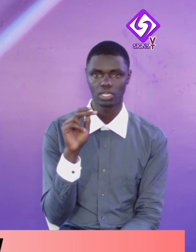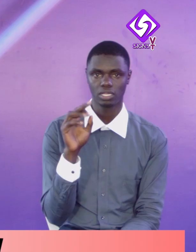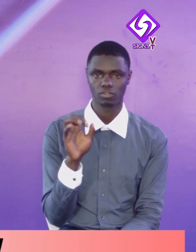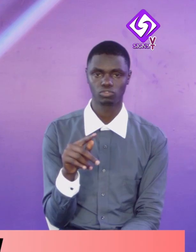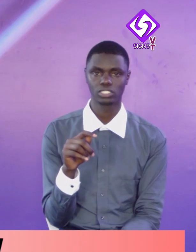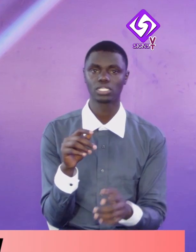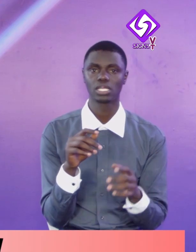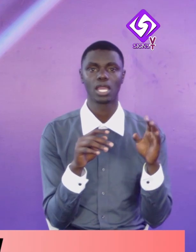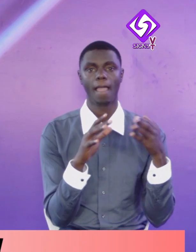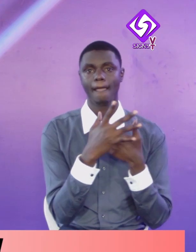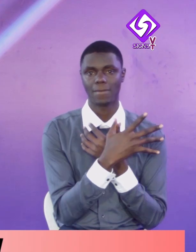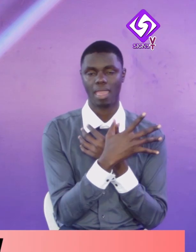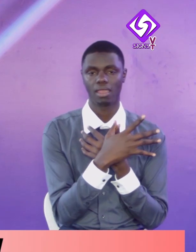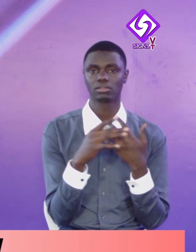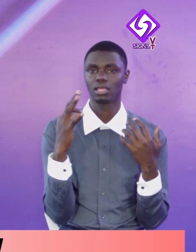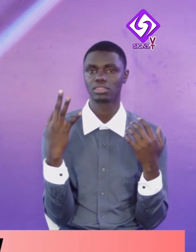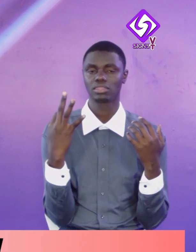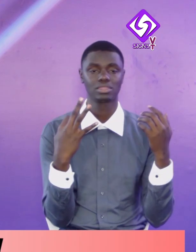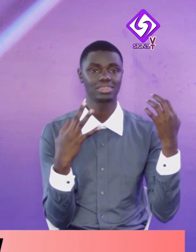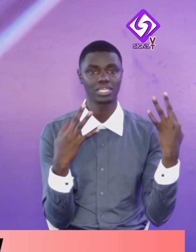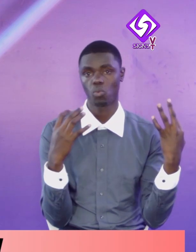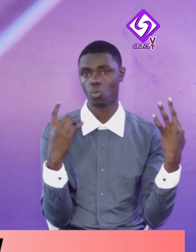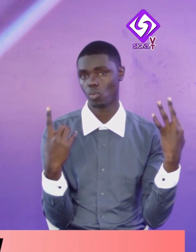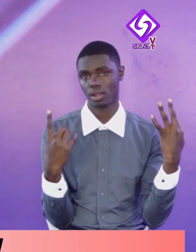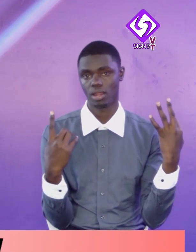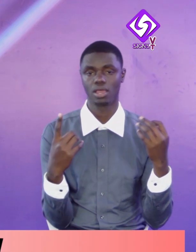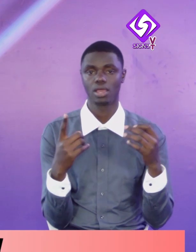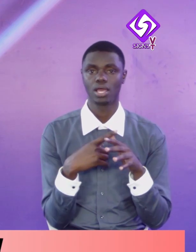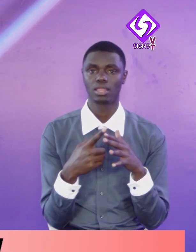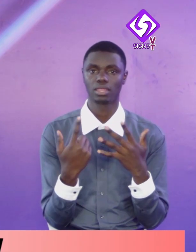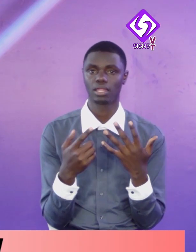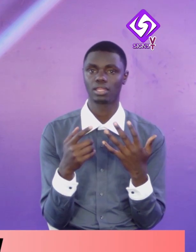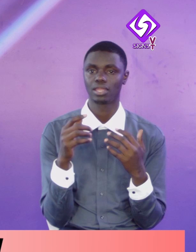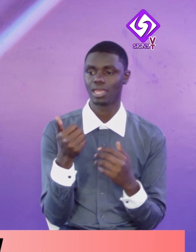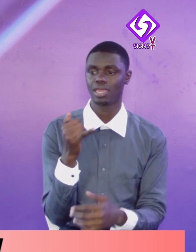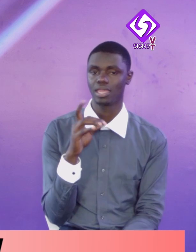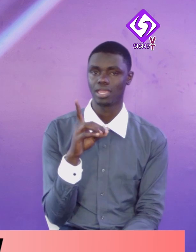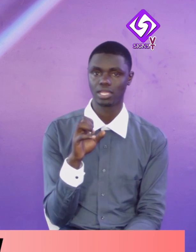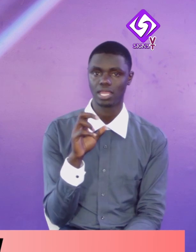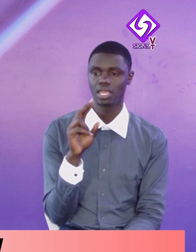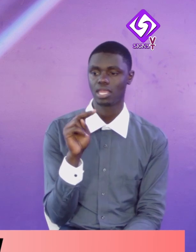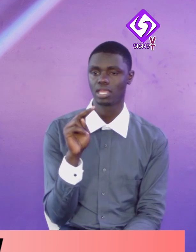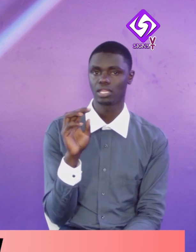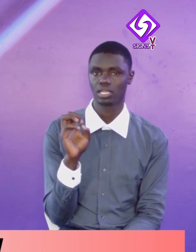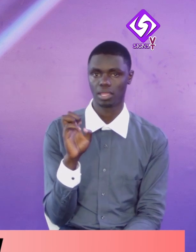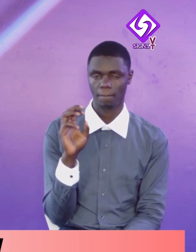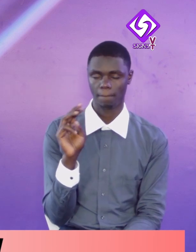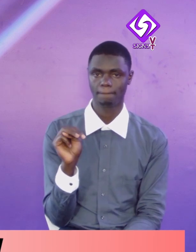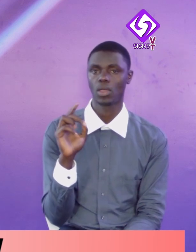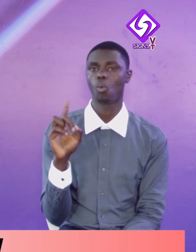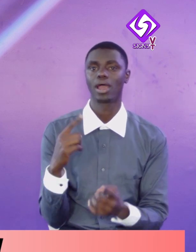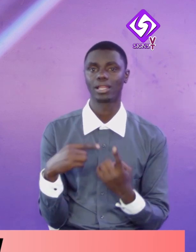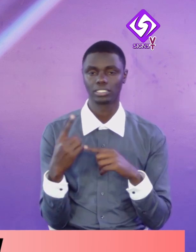a 3-0 for Bayern. And then Stuttgart versus Heidenheim. It was 1-0